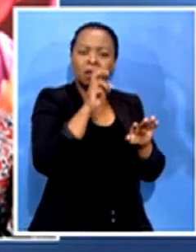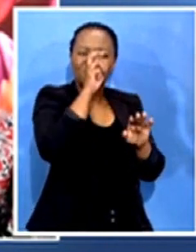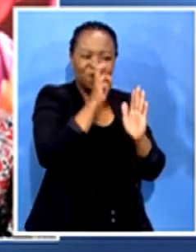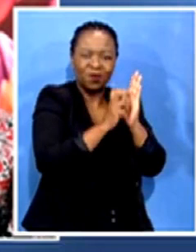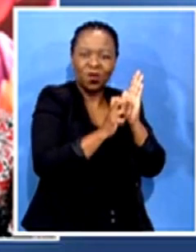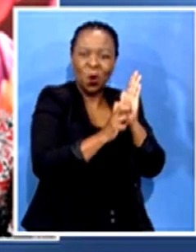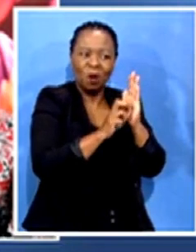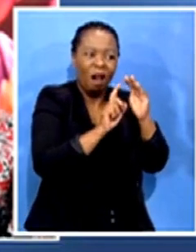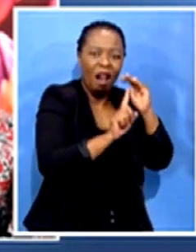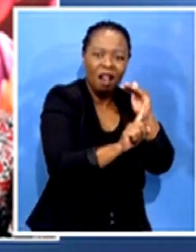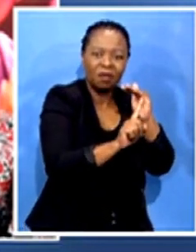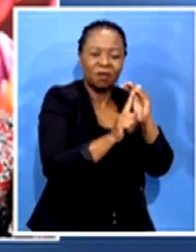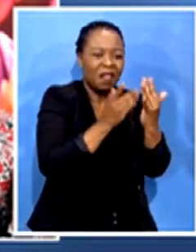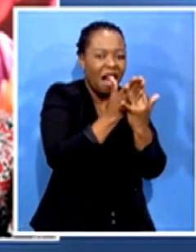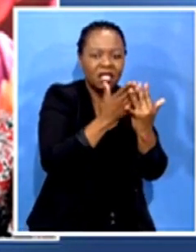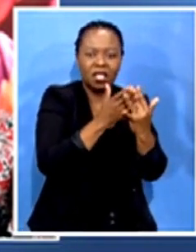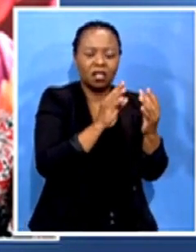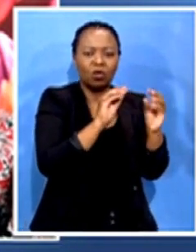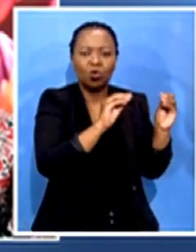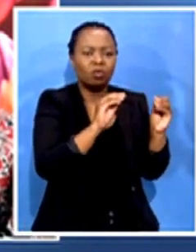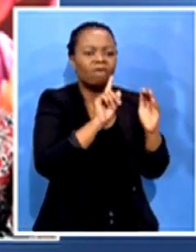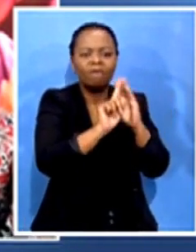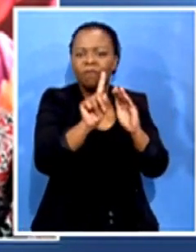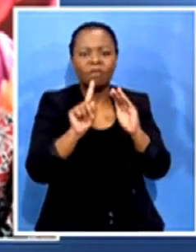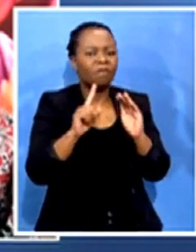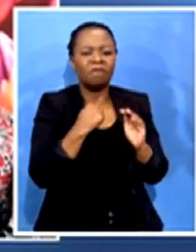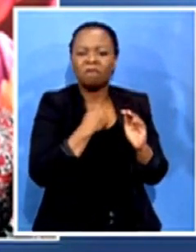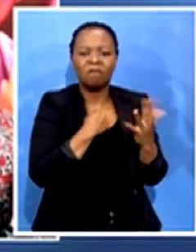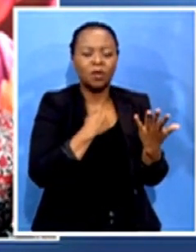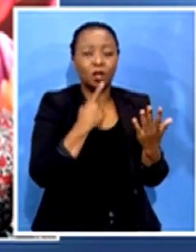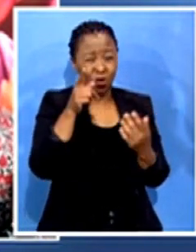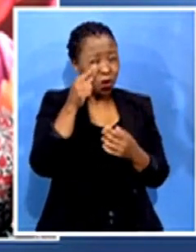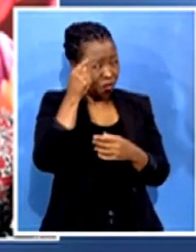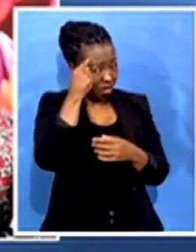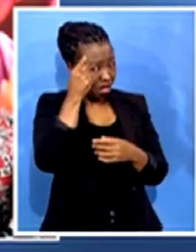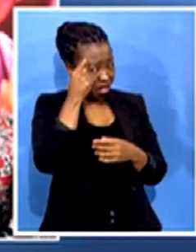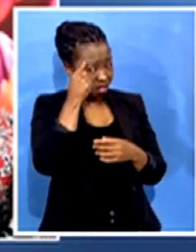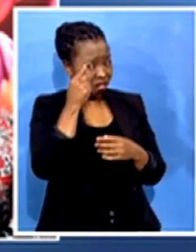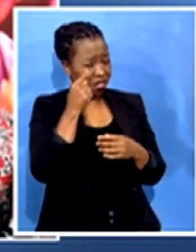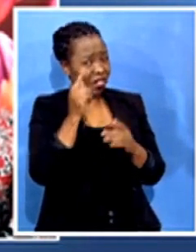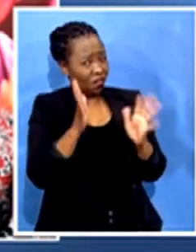movement. Did you take this into consideration when you made the decision not to extend once again?